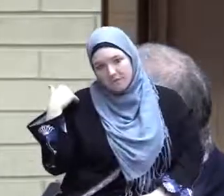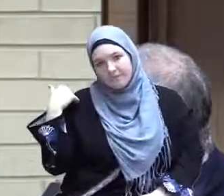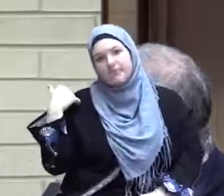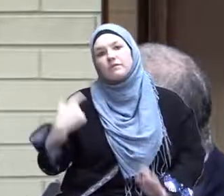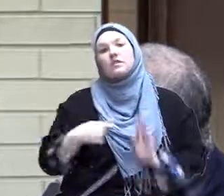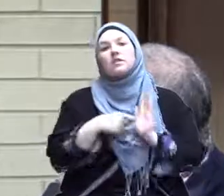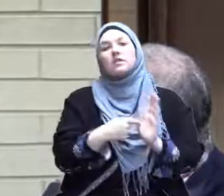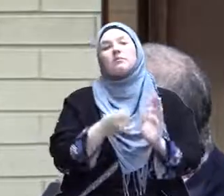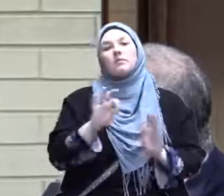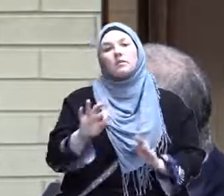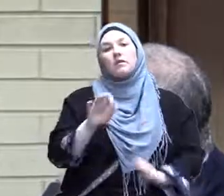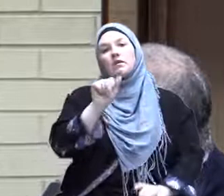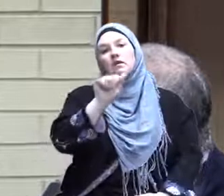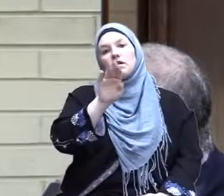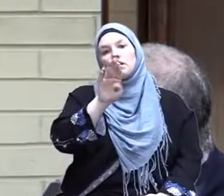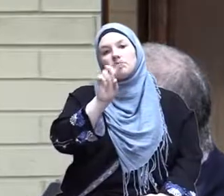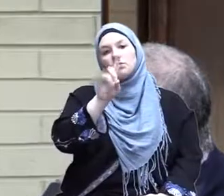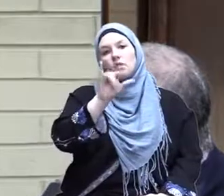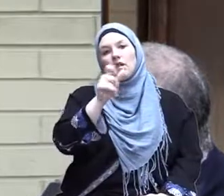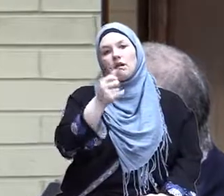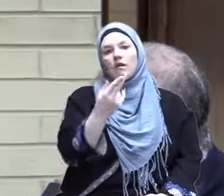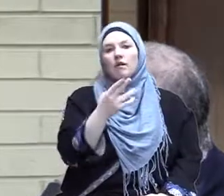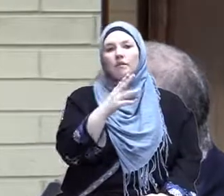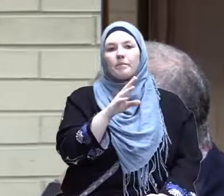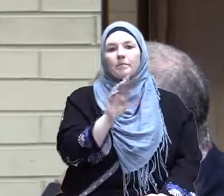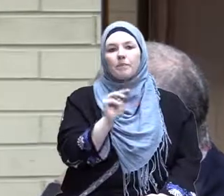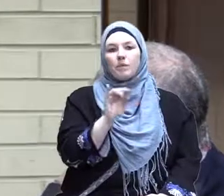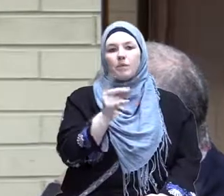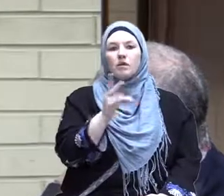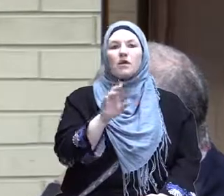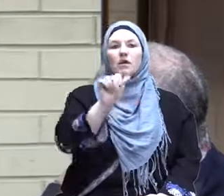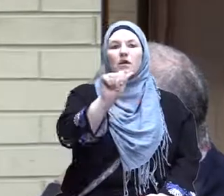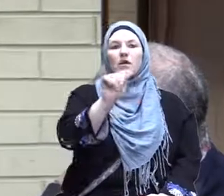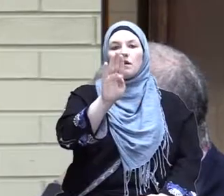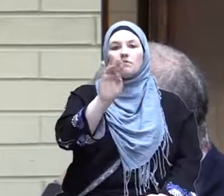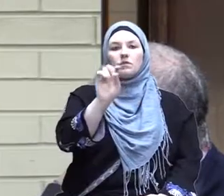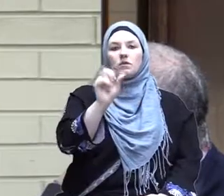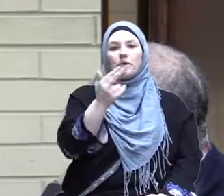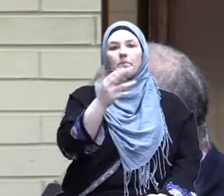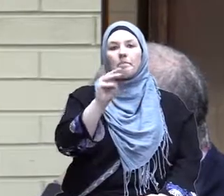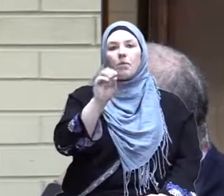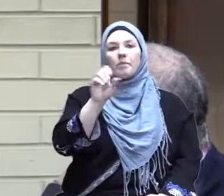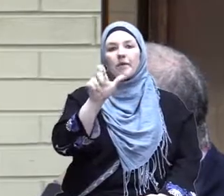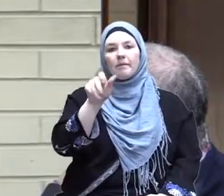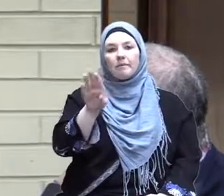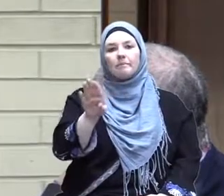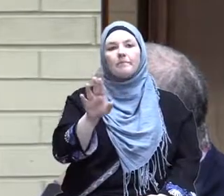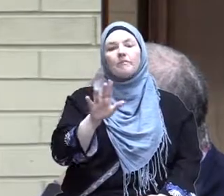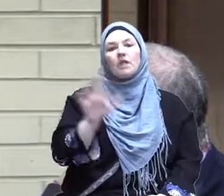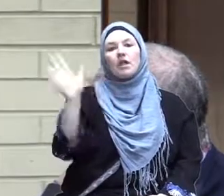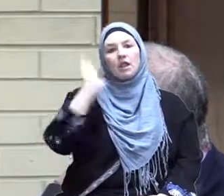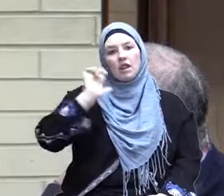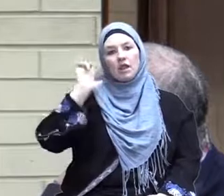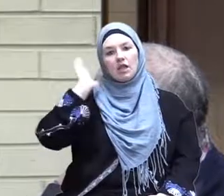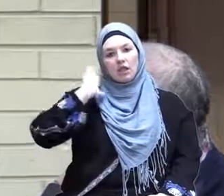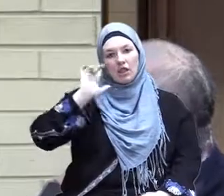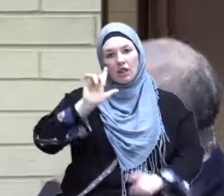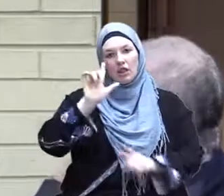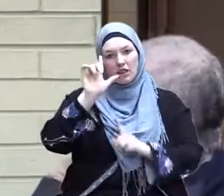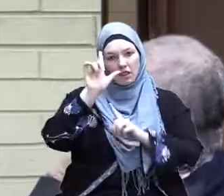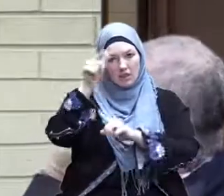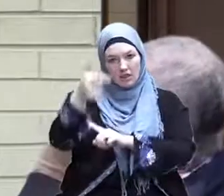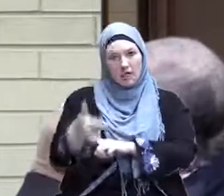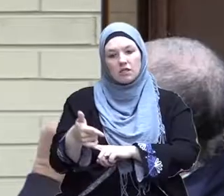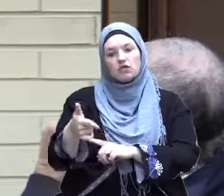the example of Abdullah ibn Ubayy ibn Salul. Abdullah ibn Ubayy ibn Salul was later named the head